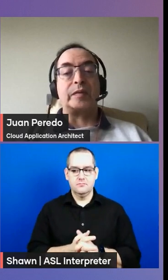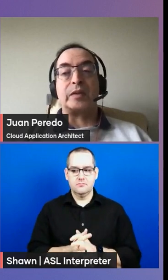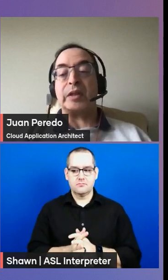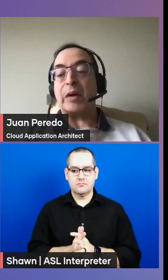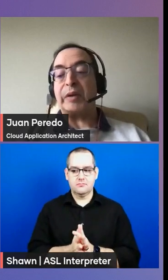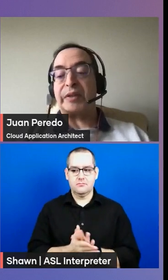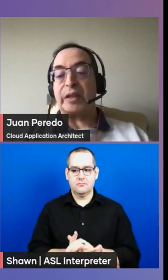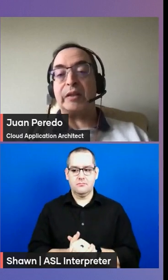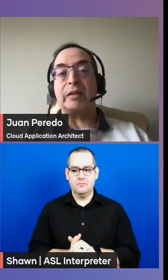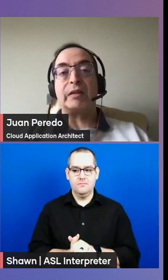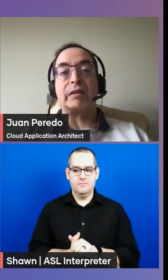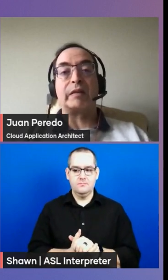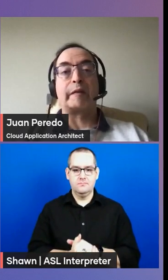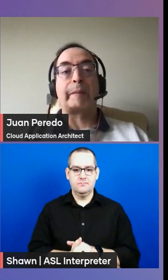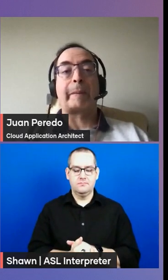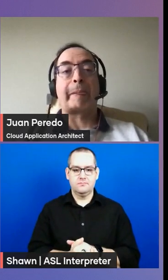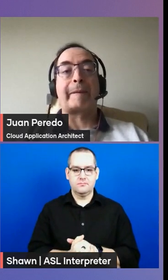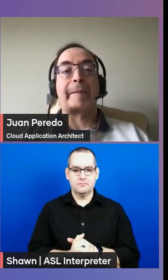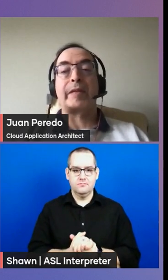So now we've seen